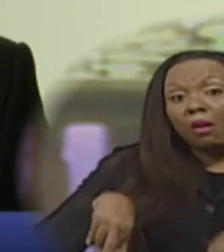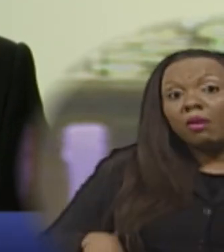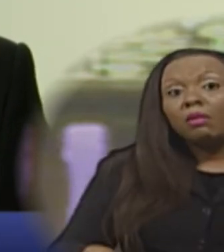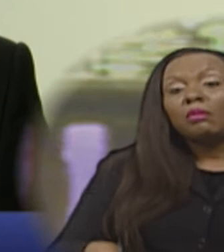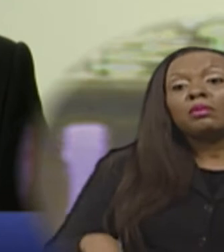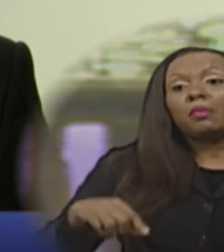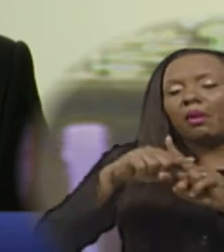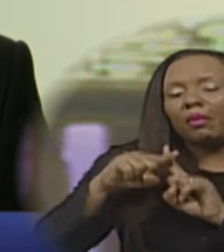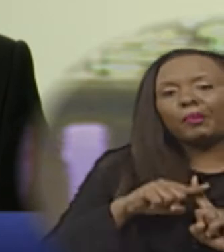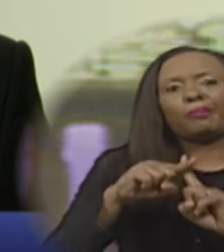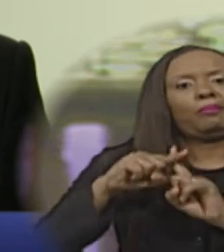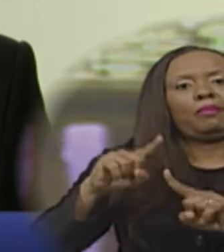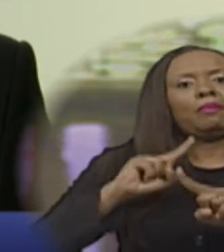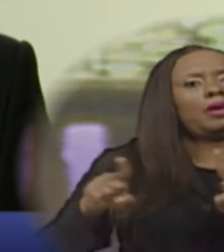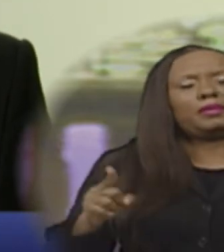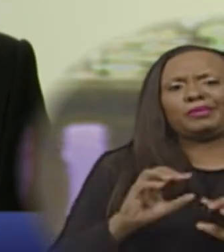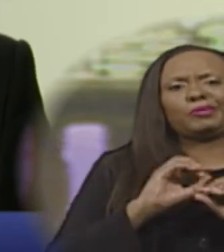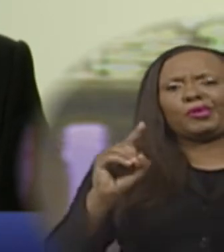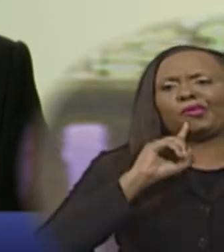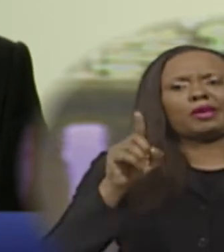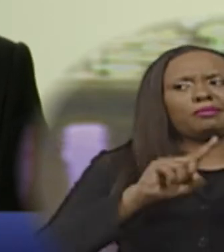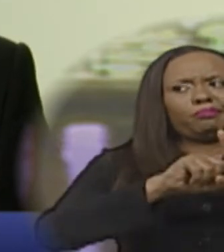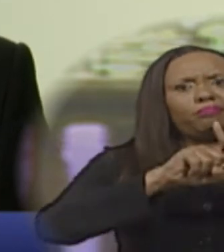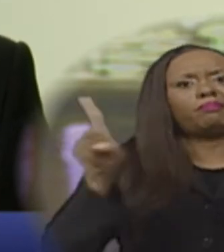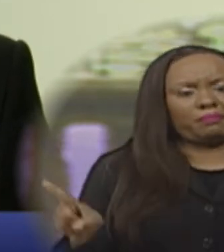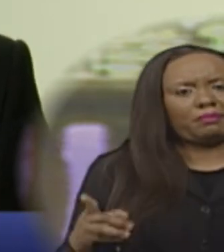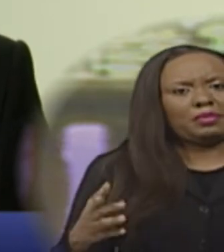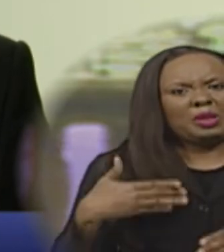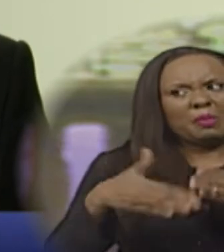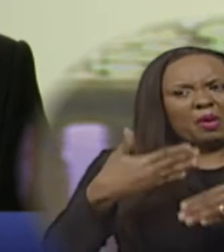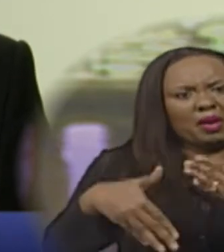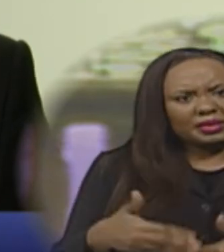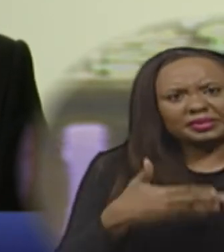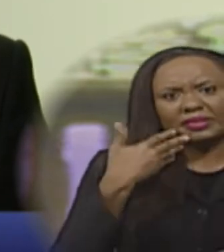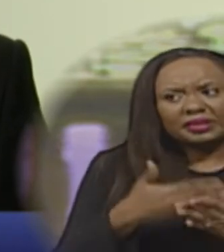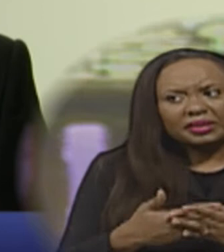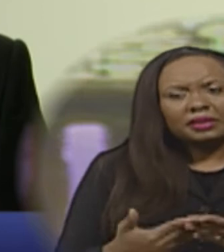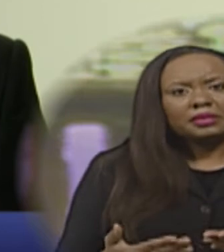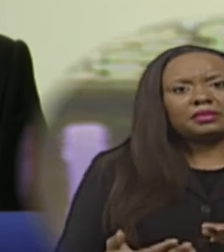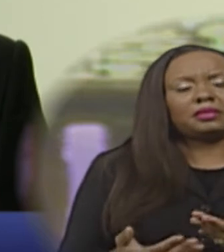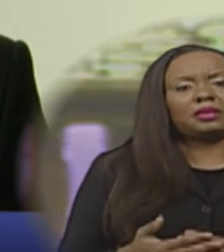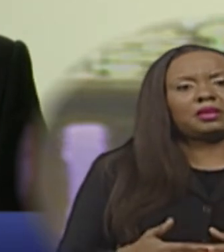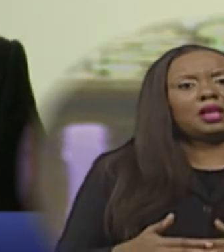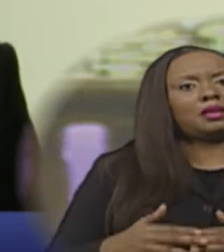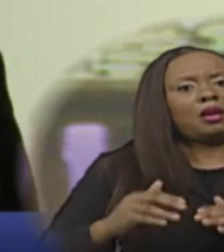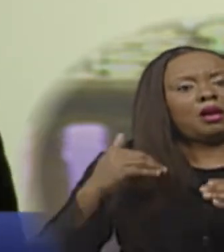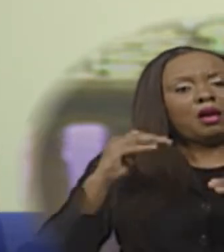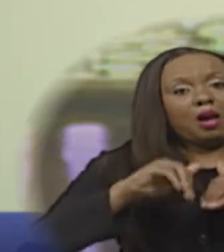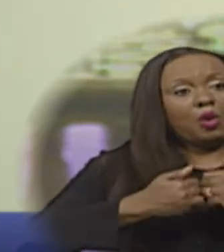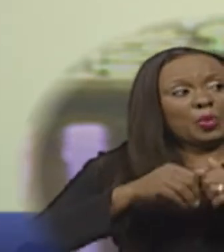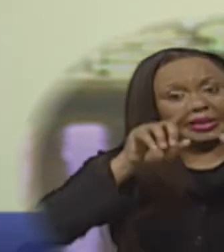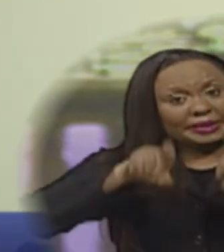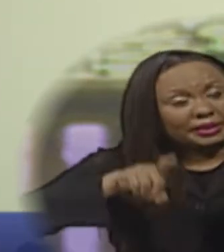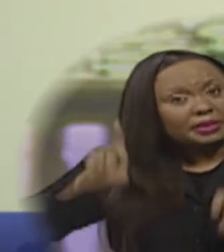difficulty or differences in terms of opinion, I believe, in terms of our processes and certainly in terms of the way in which we've been testing. For instance,